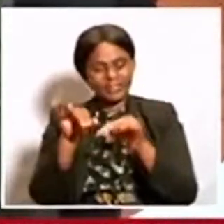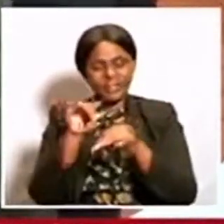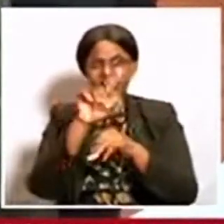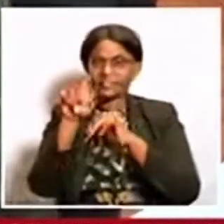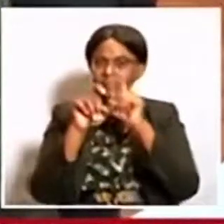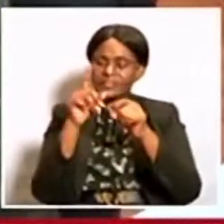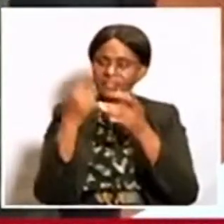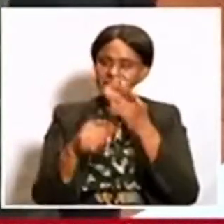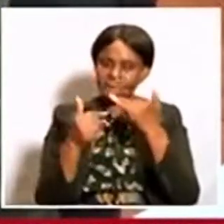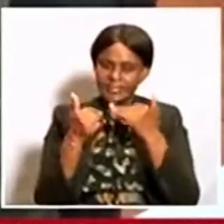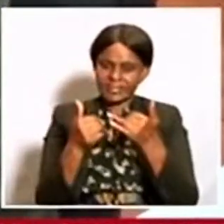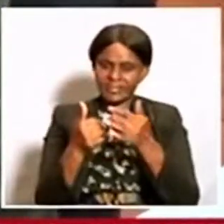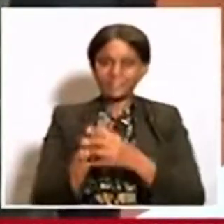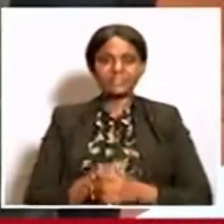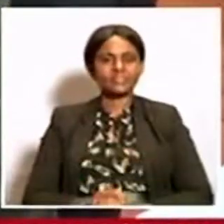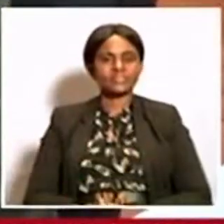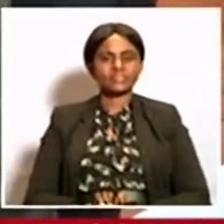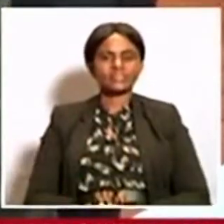is